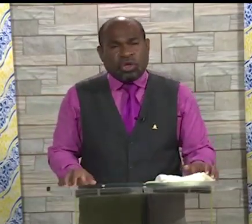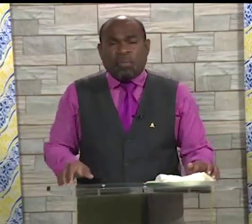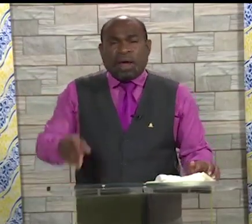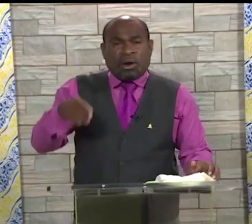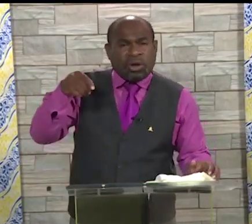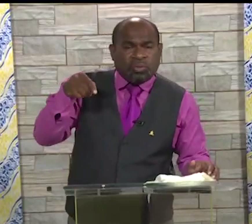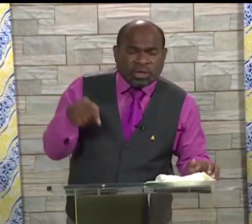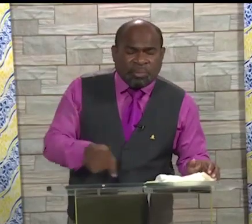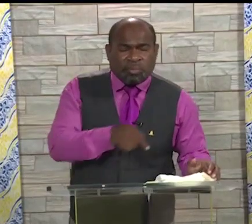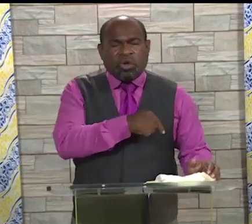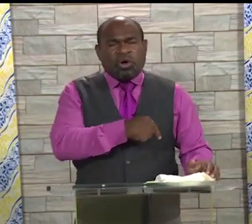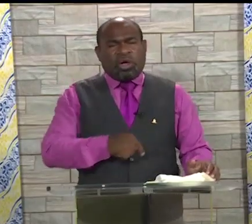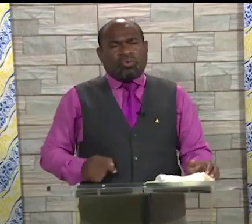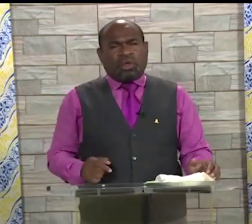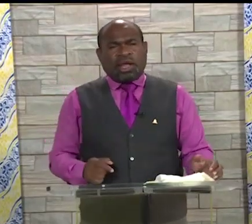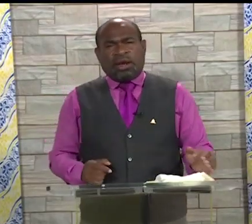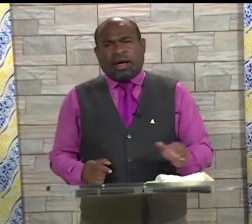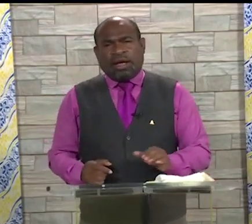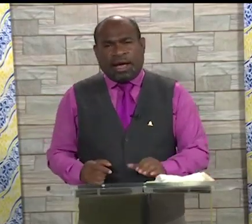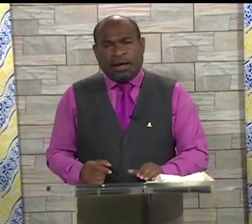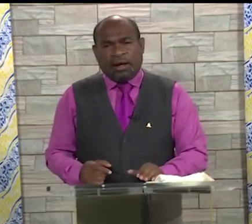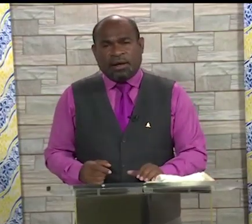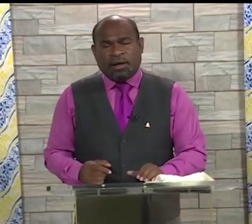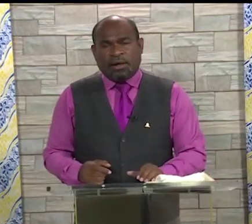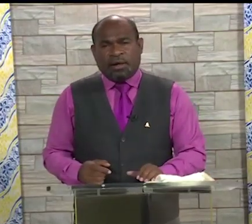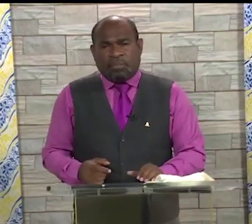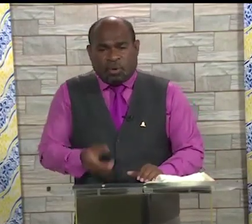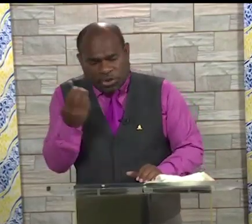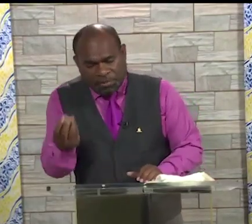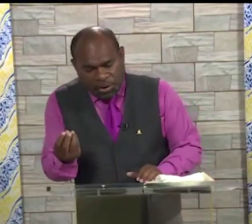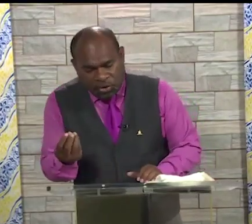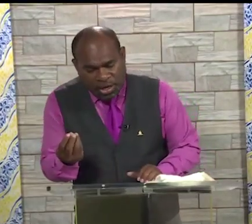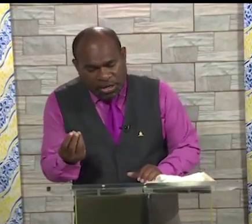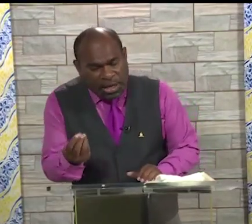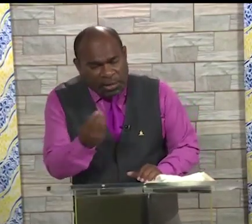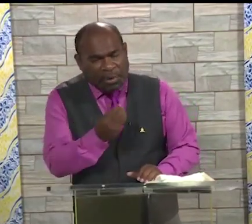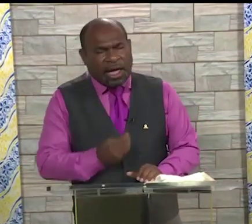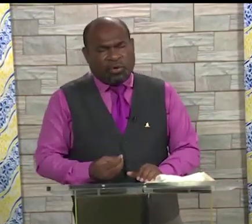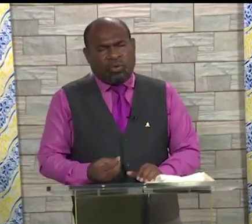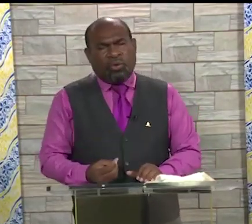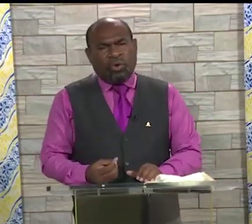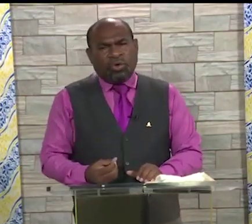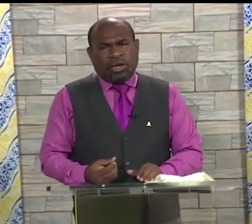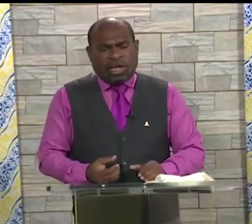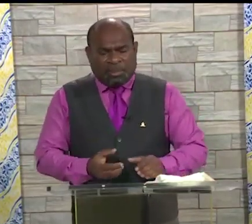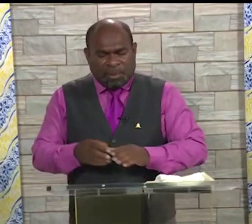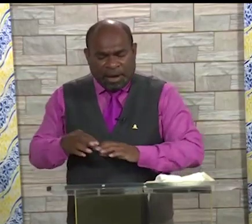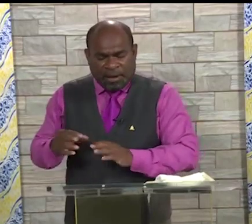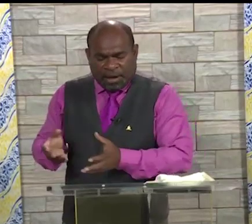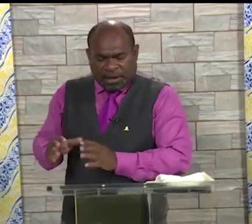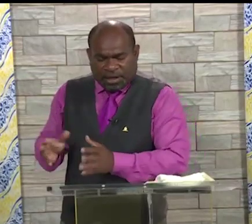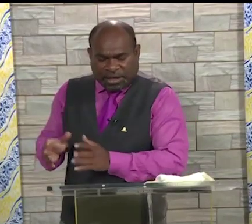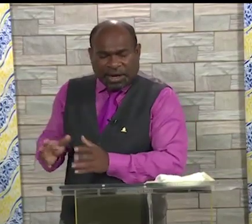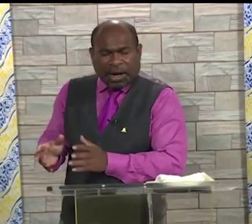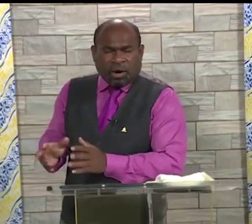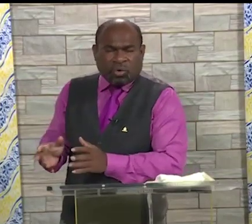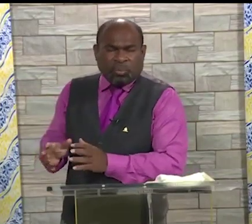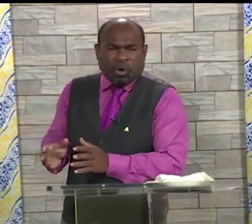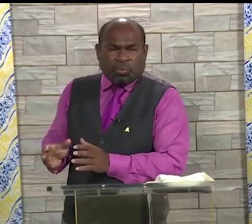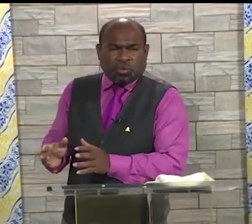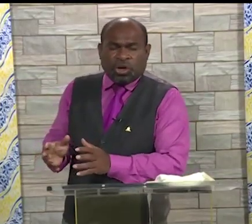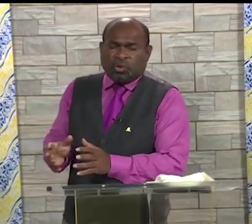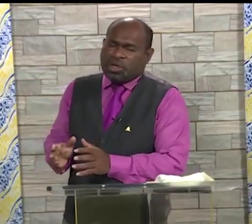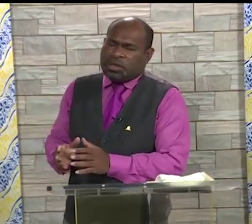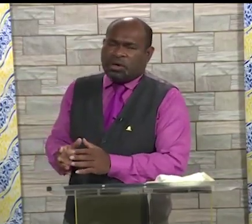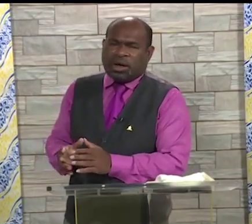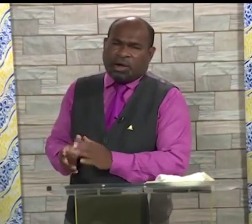go yo mara ni volta bu e dota ni na kai kai vagosi bu no de sana bu yalo seri ken bal bal ni zata na kalo na